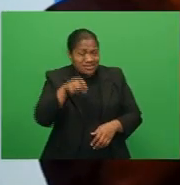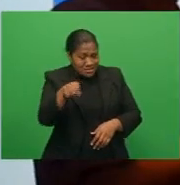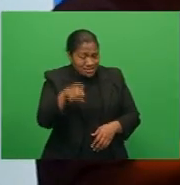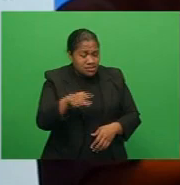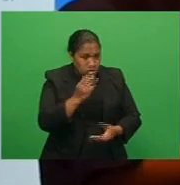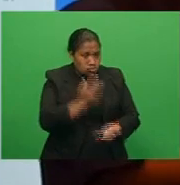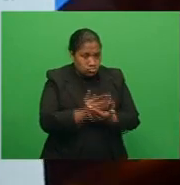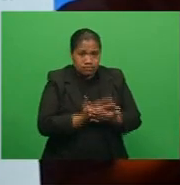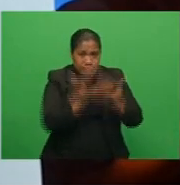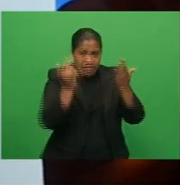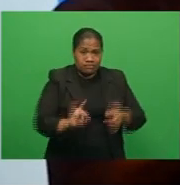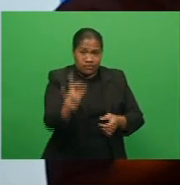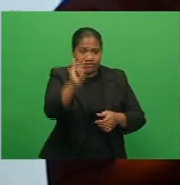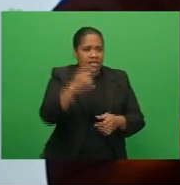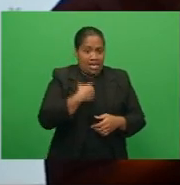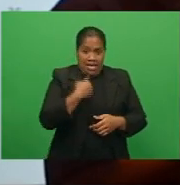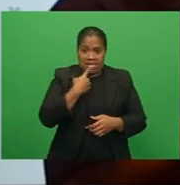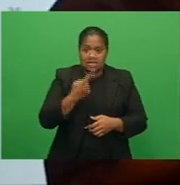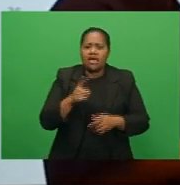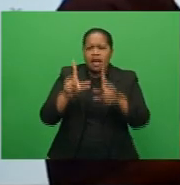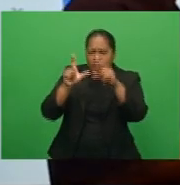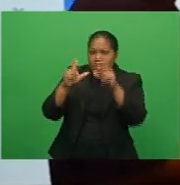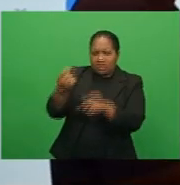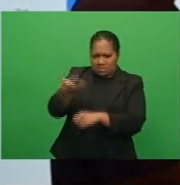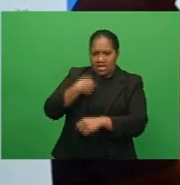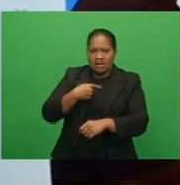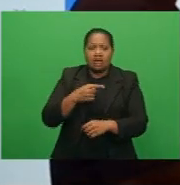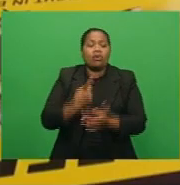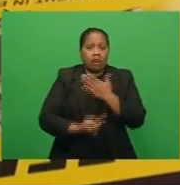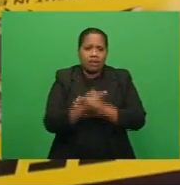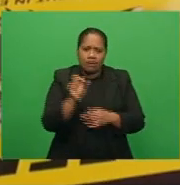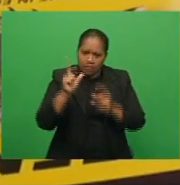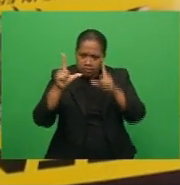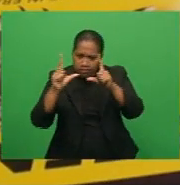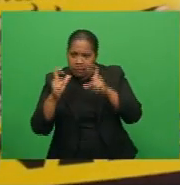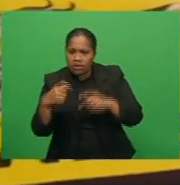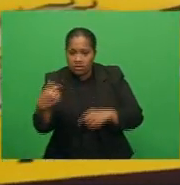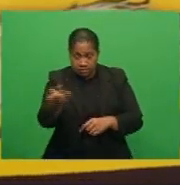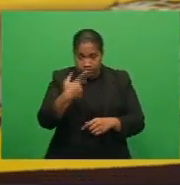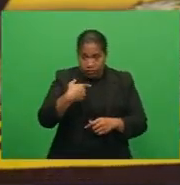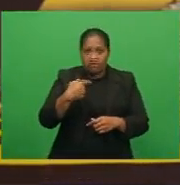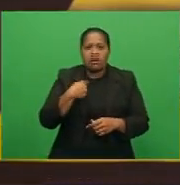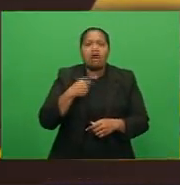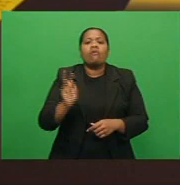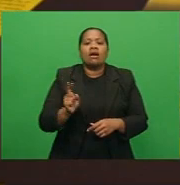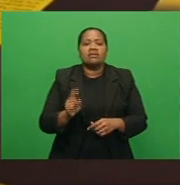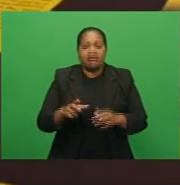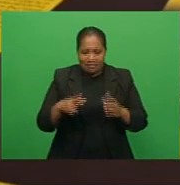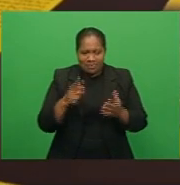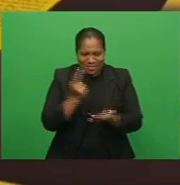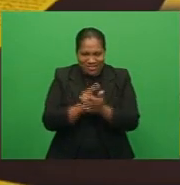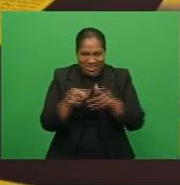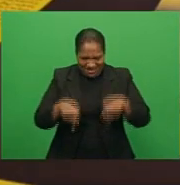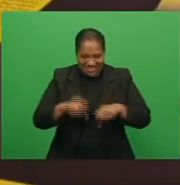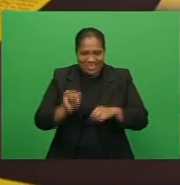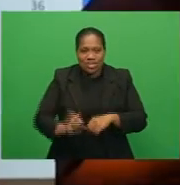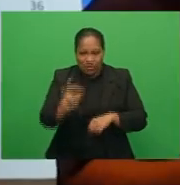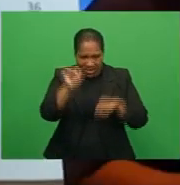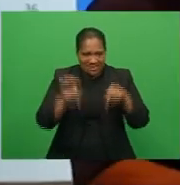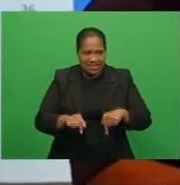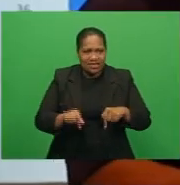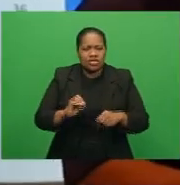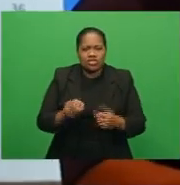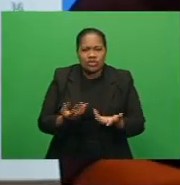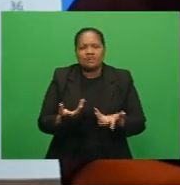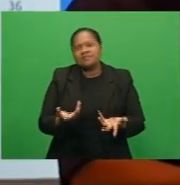said, "Take a picture, send it to me before you kill it." They sent it to me and it was a native iguana. So you know that there's a lot of